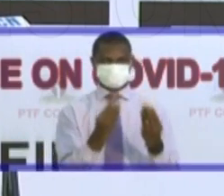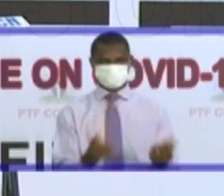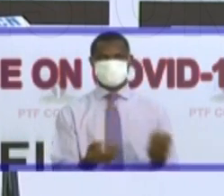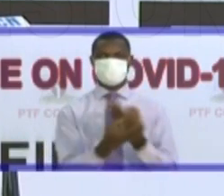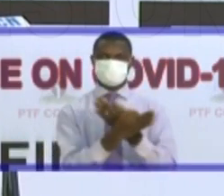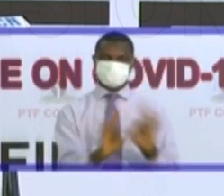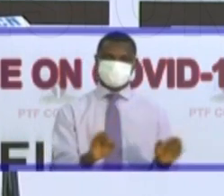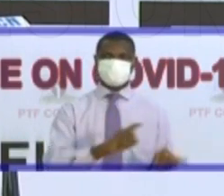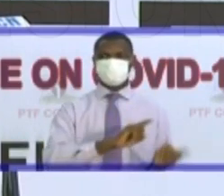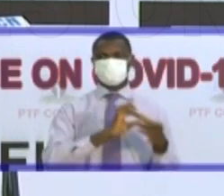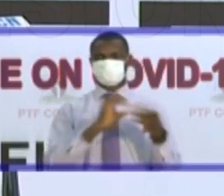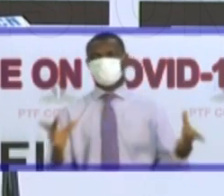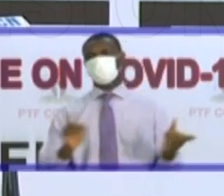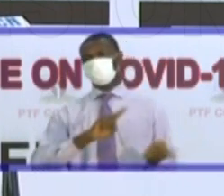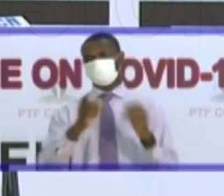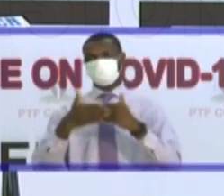and discharged.